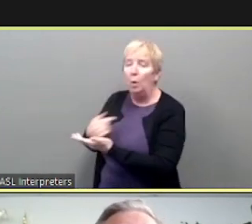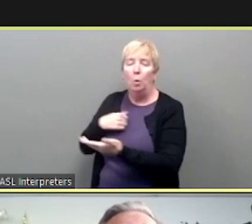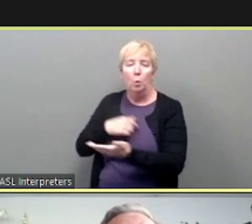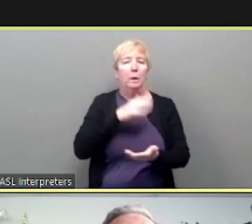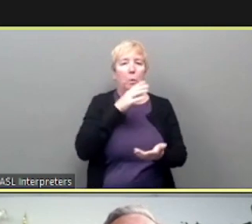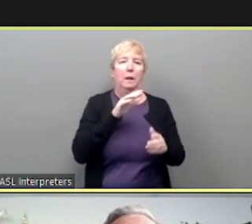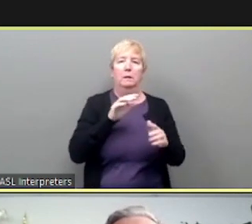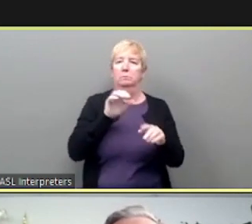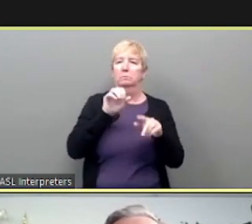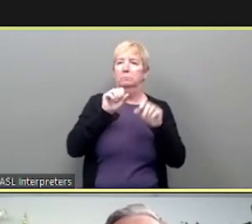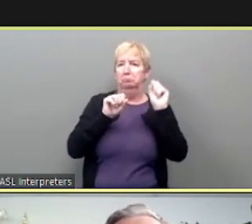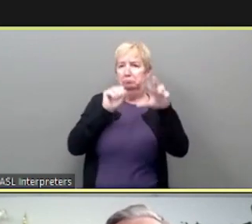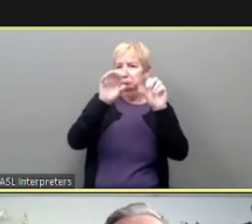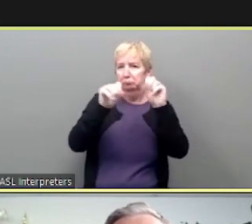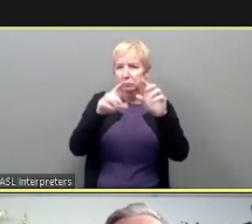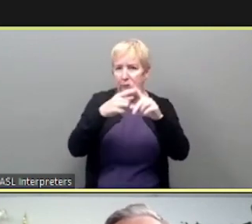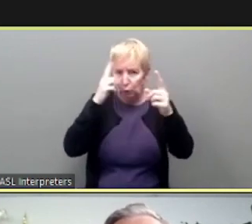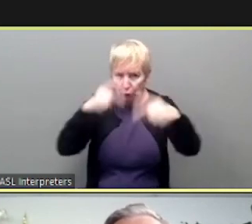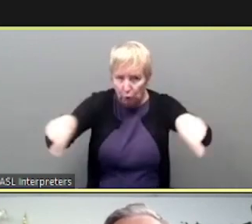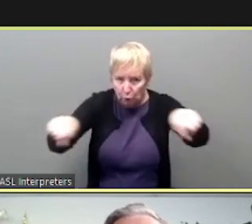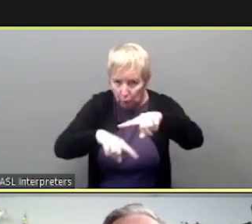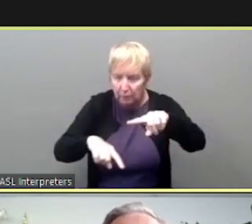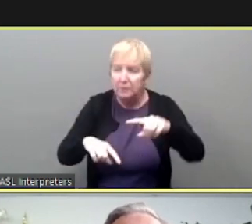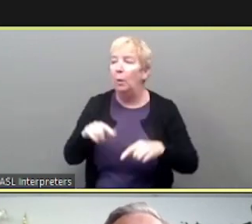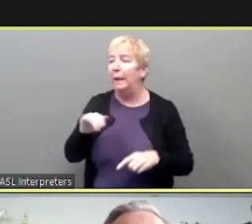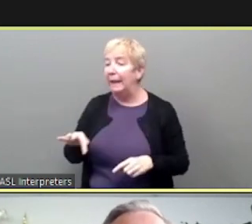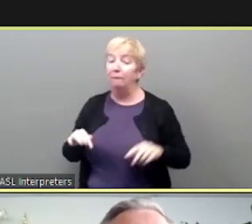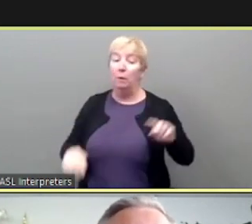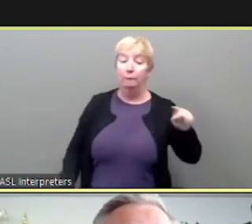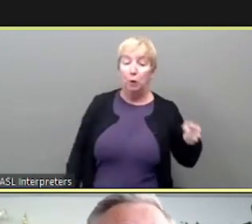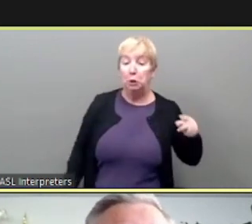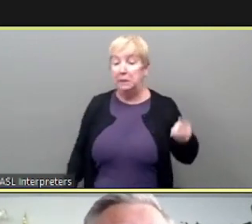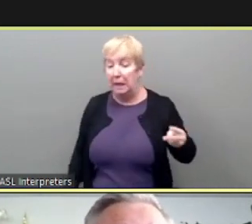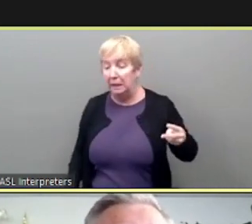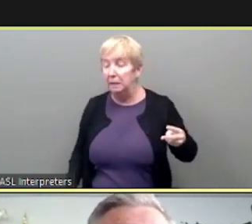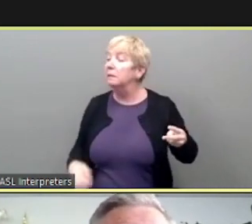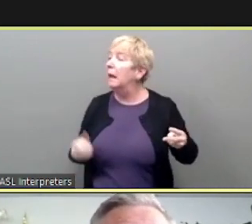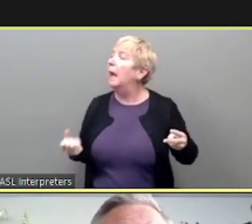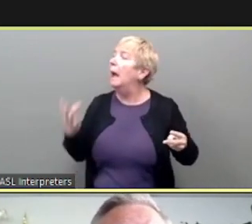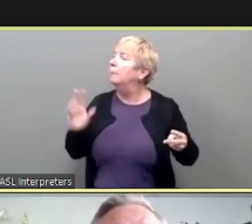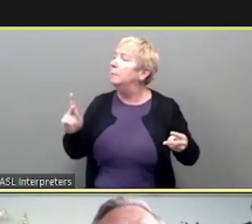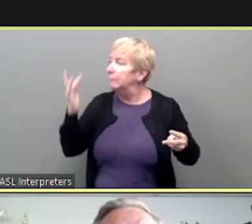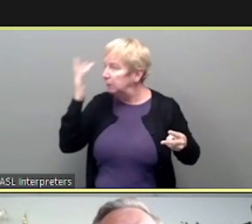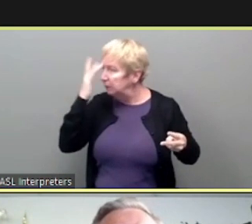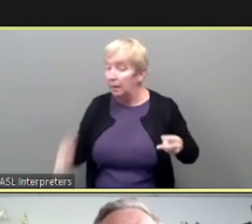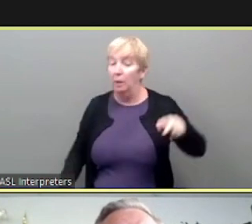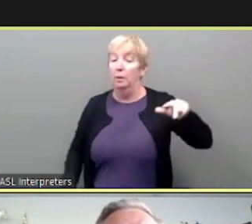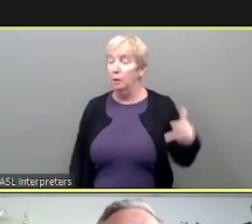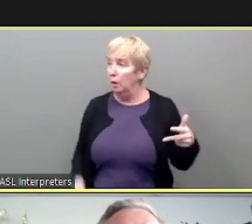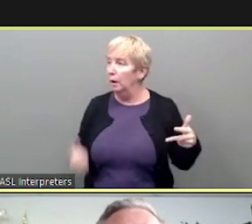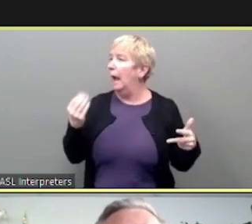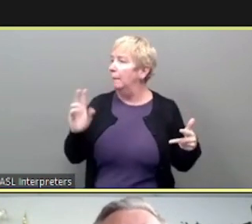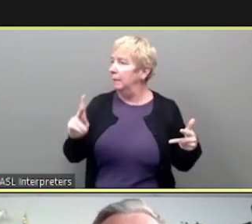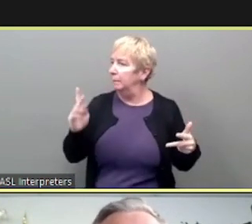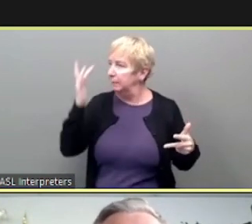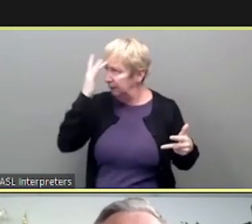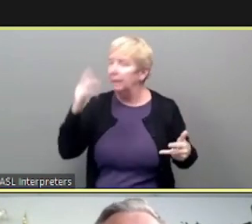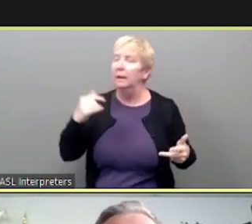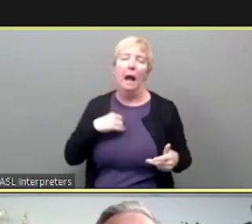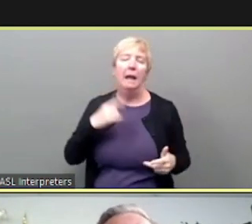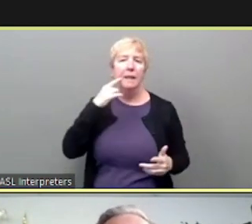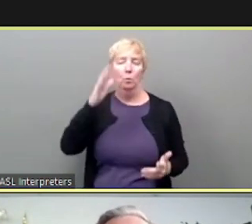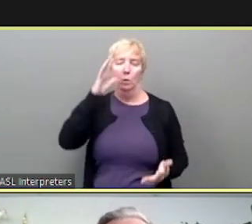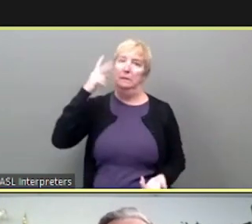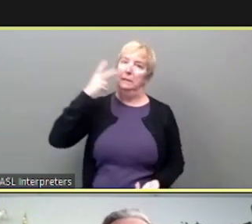with primary series plus a booster. And I'm going to predict it's going to be dramatically lower, that it's going to be rare to see someone